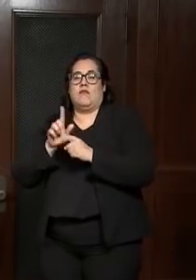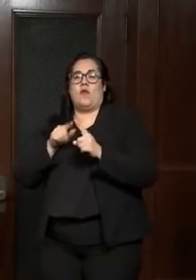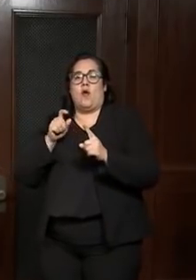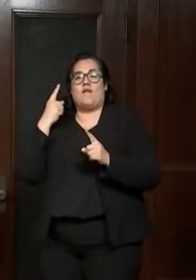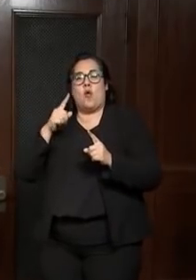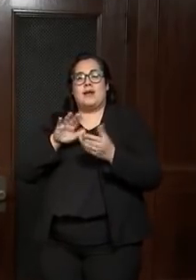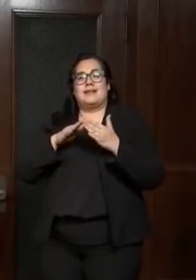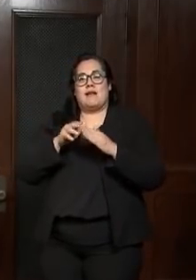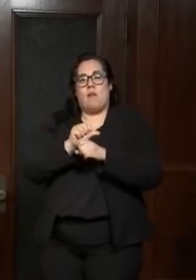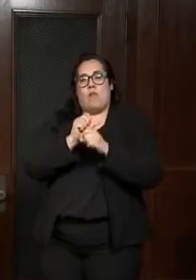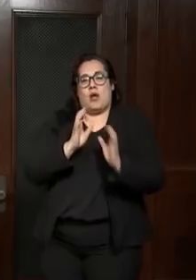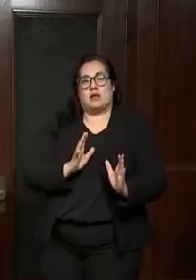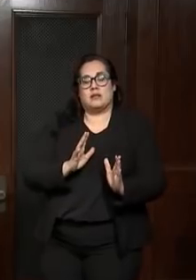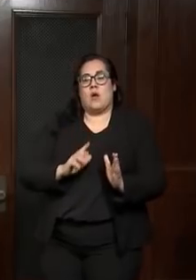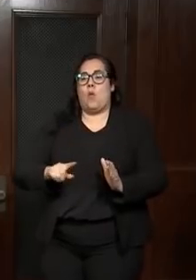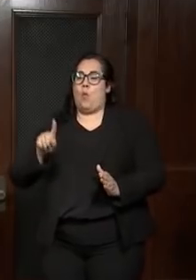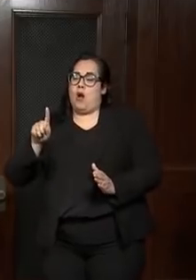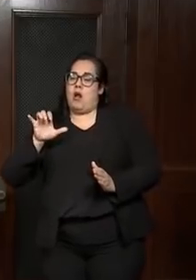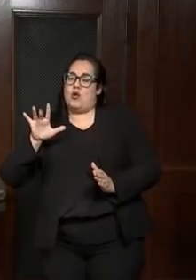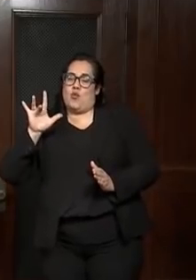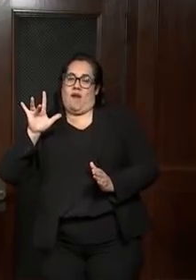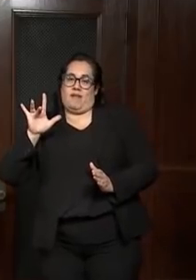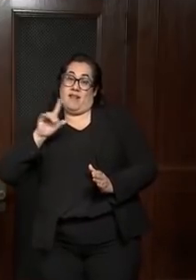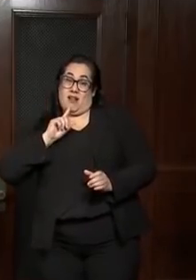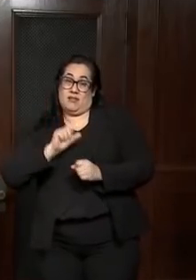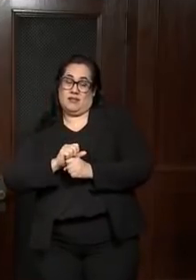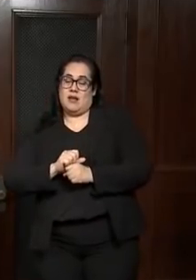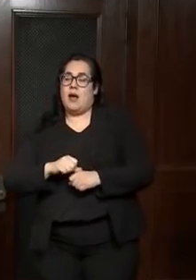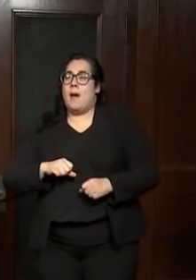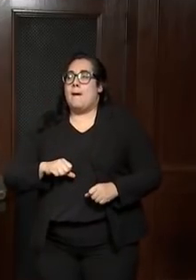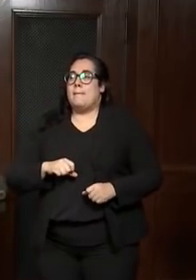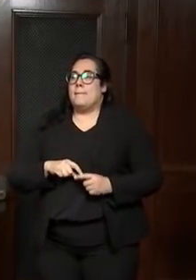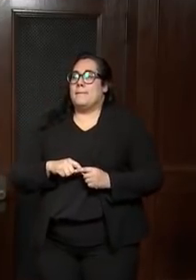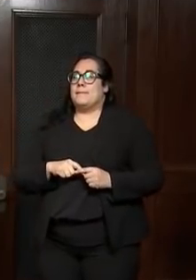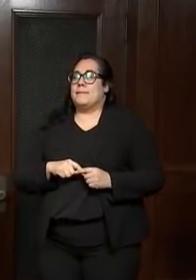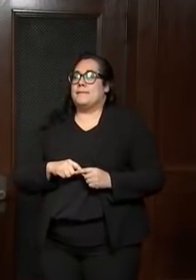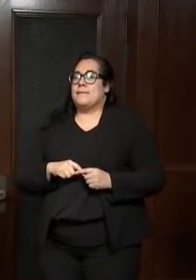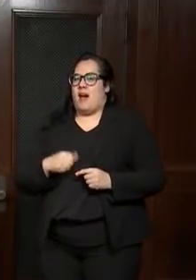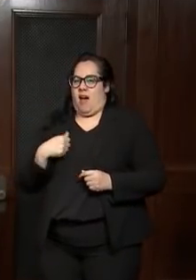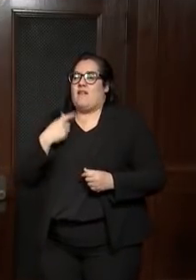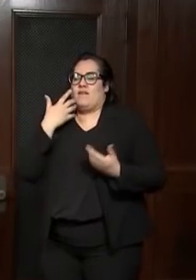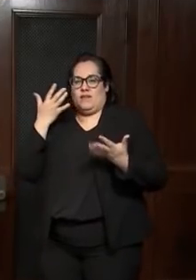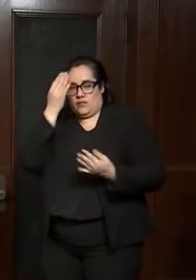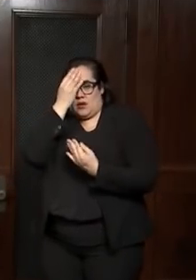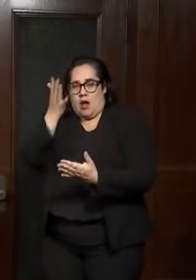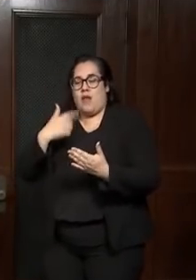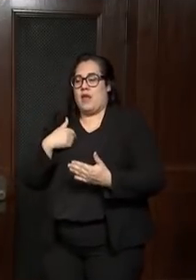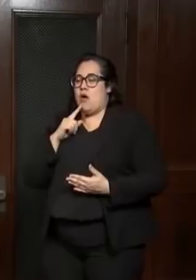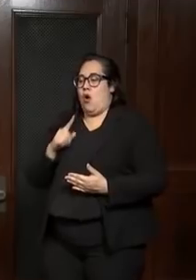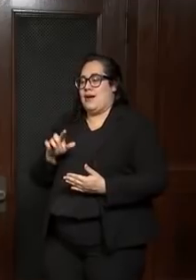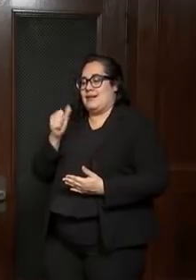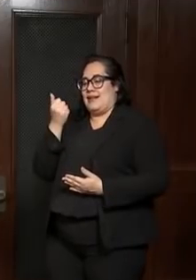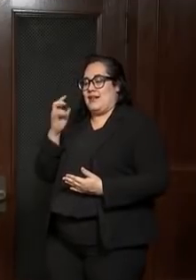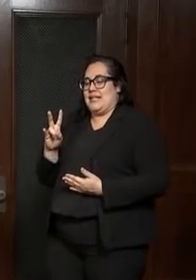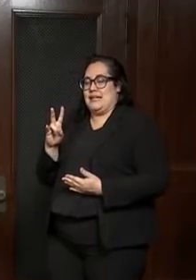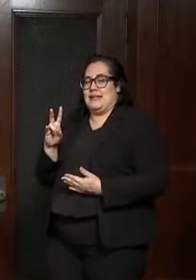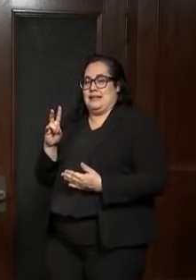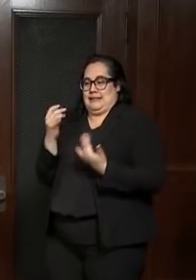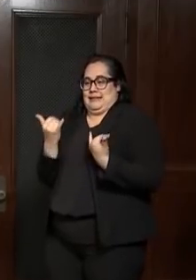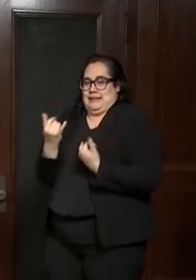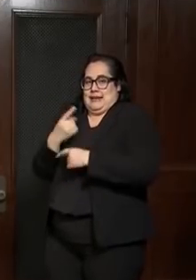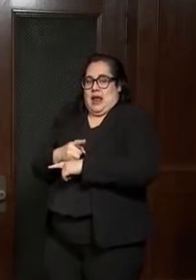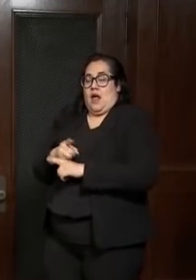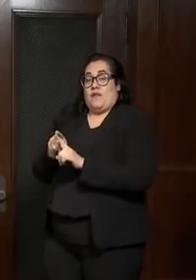employees, 125 to be exact. As I've shared with you, there are 17 cases